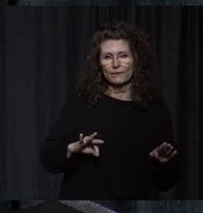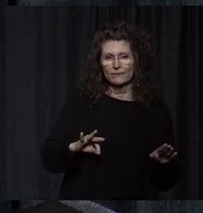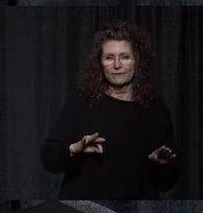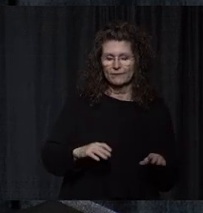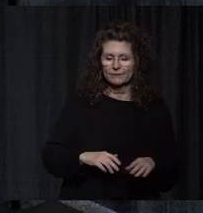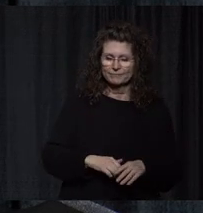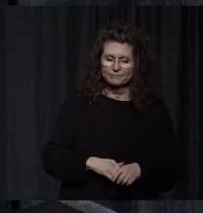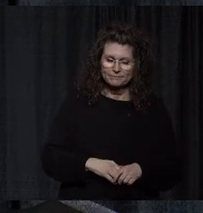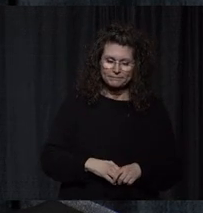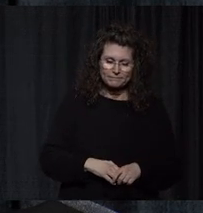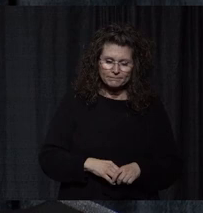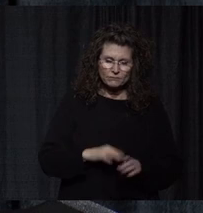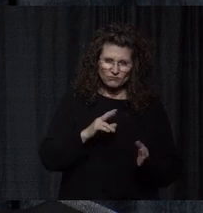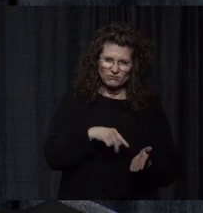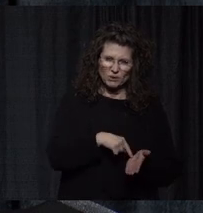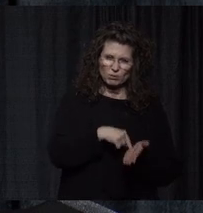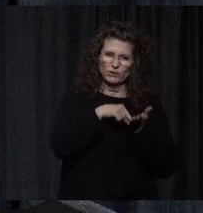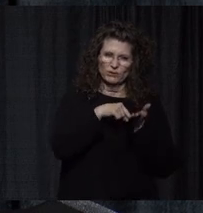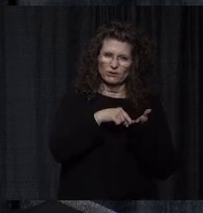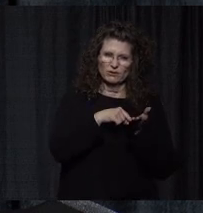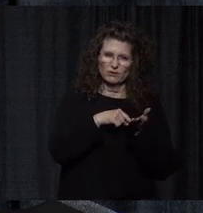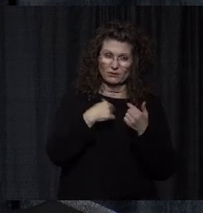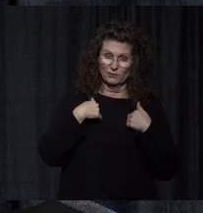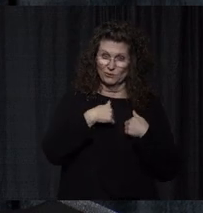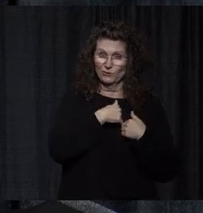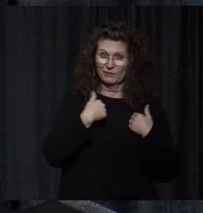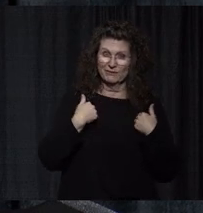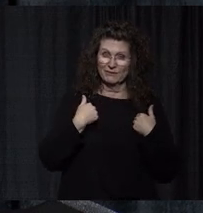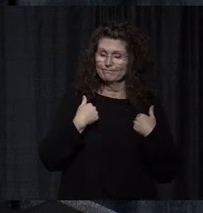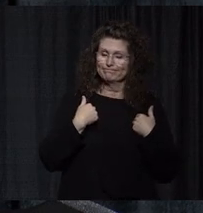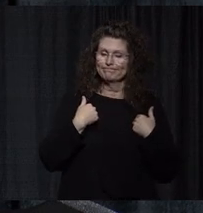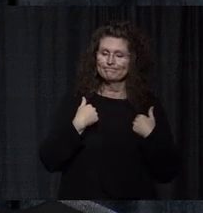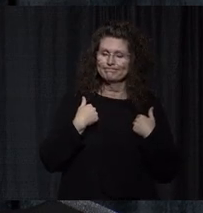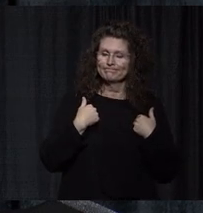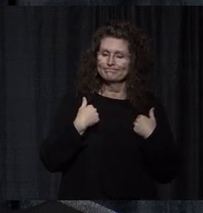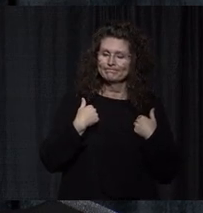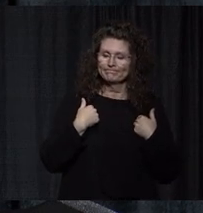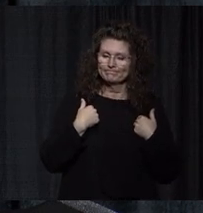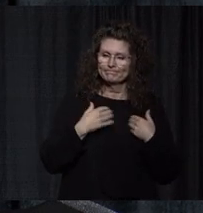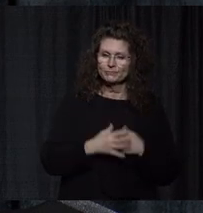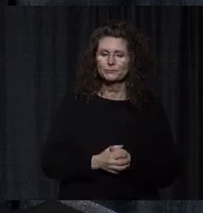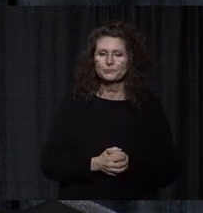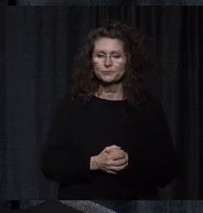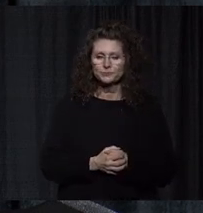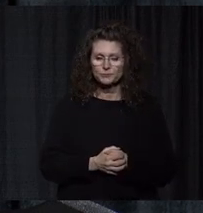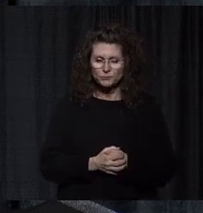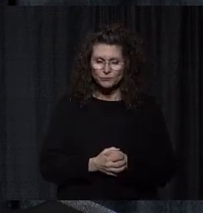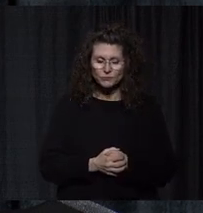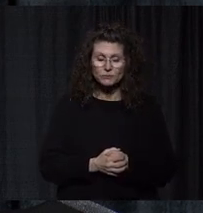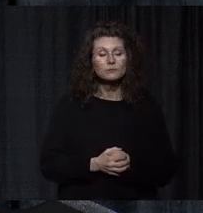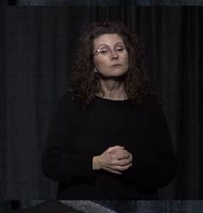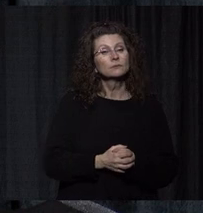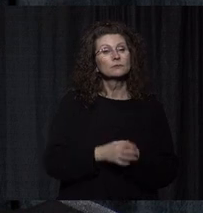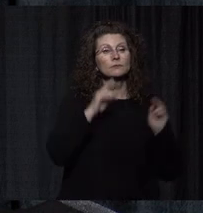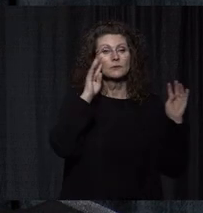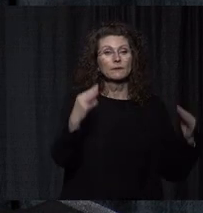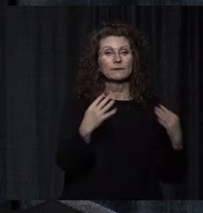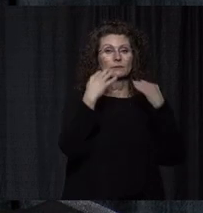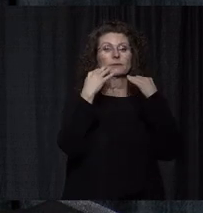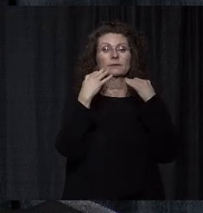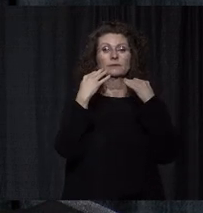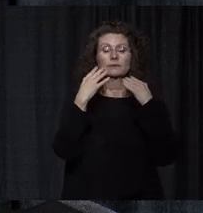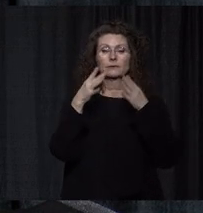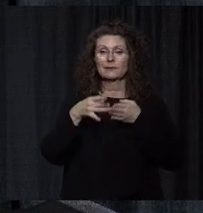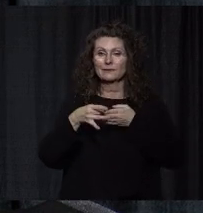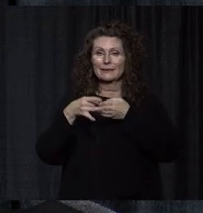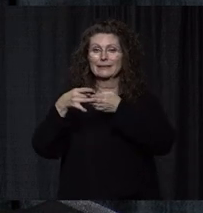And it's a privilege we simply don't have. It's the visibility of leading in structures